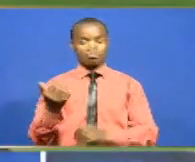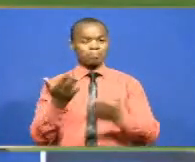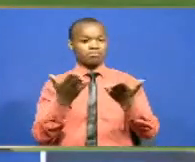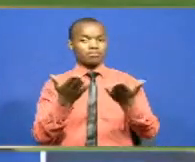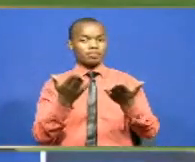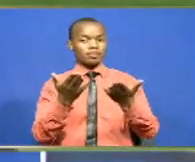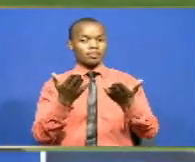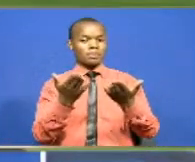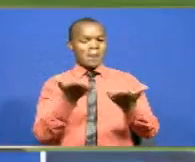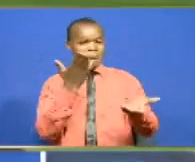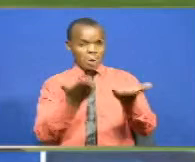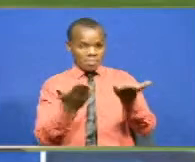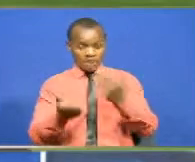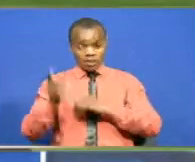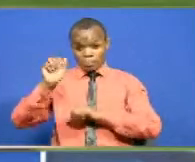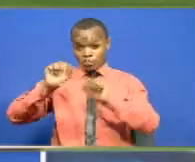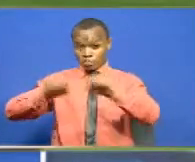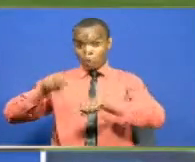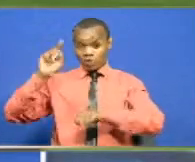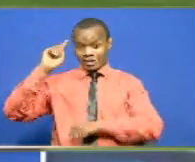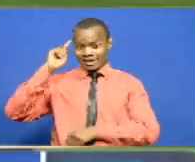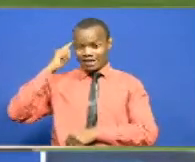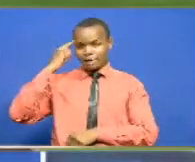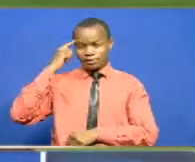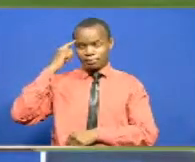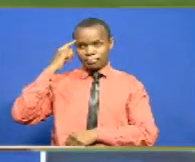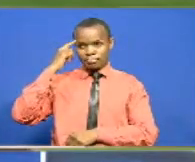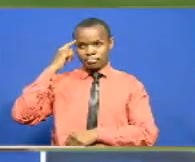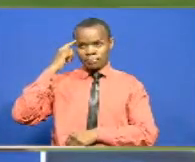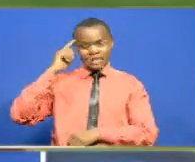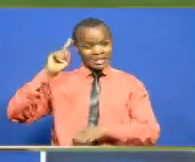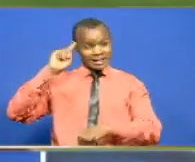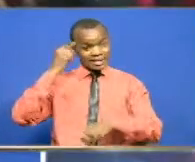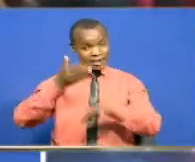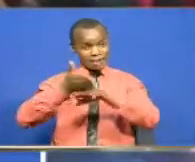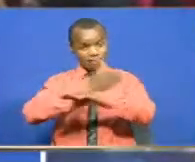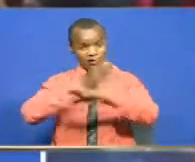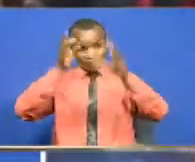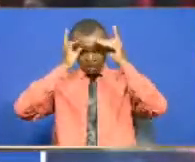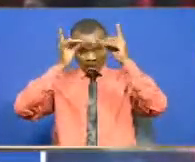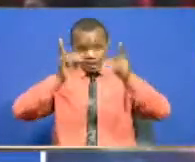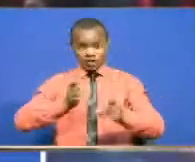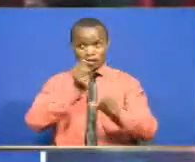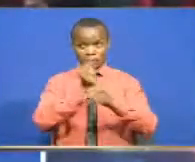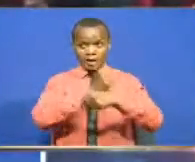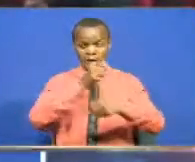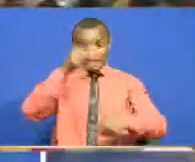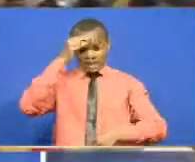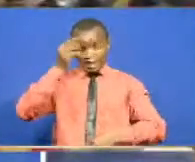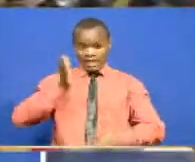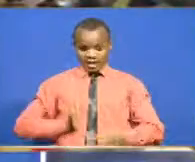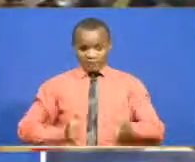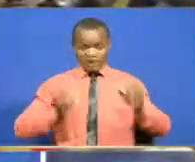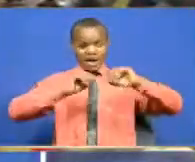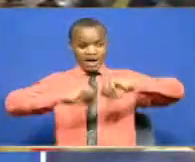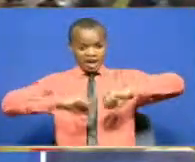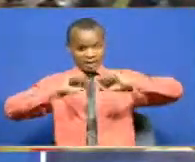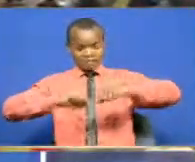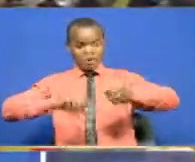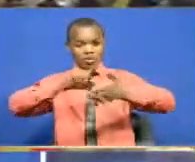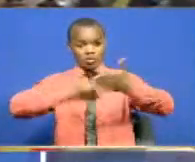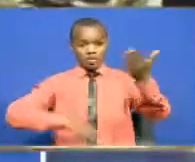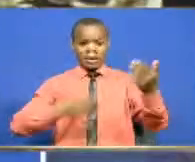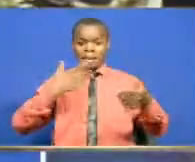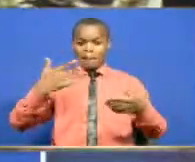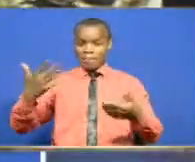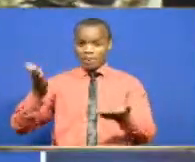know, think deeply before you make your decision. The governors were, however, in agreement that the document needs